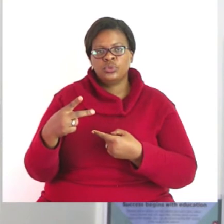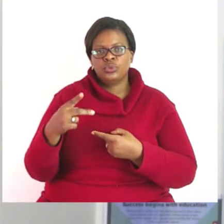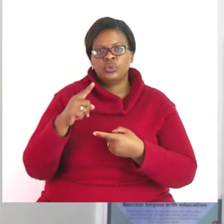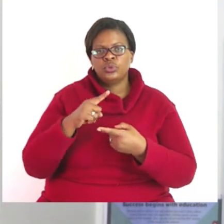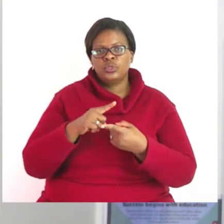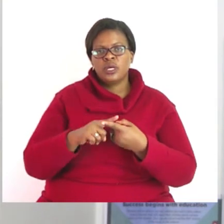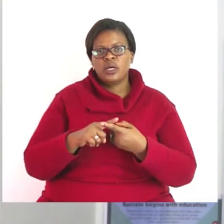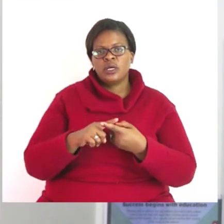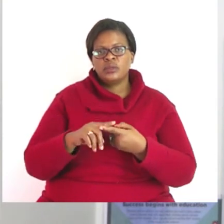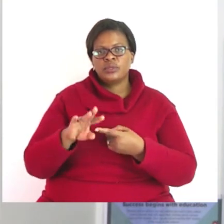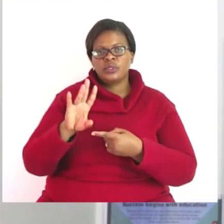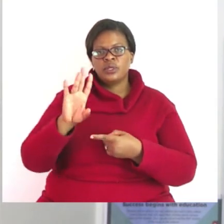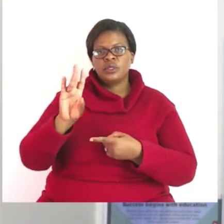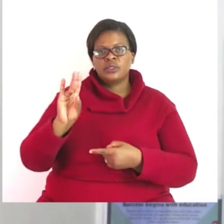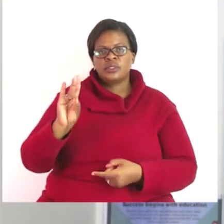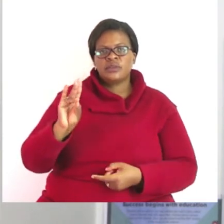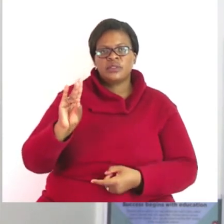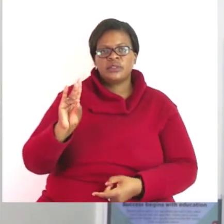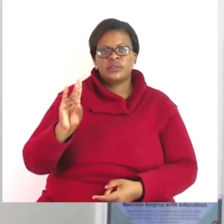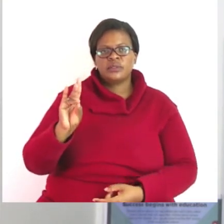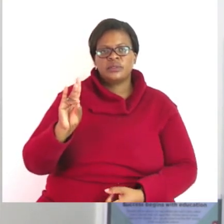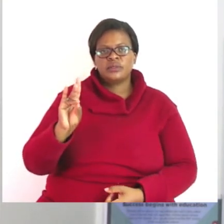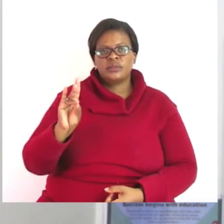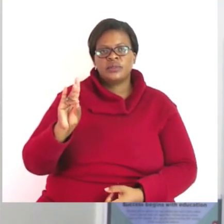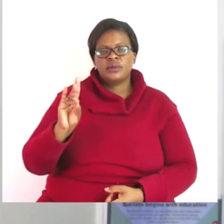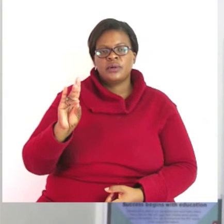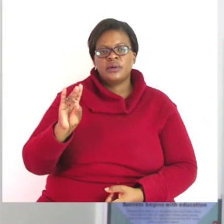2 times 7.